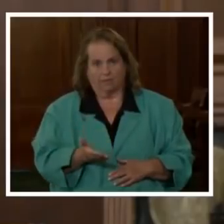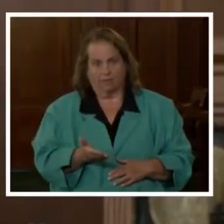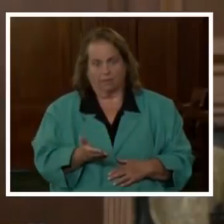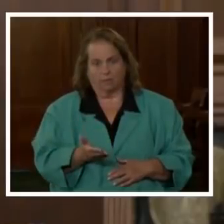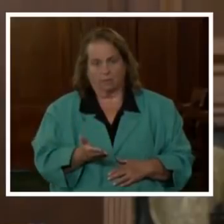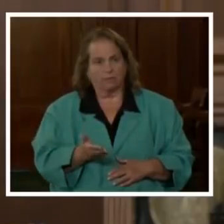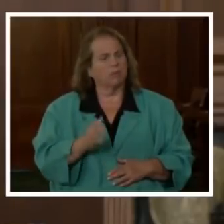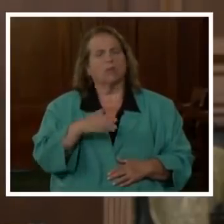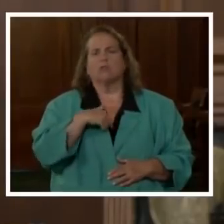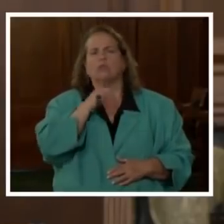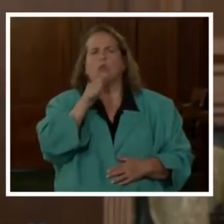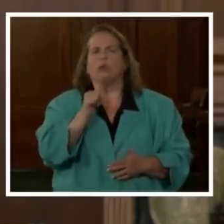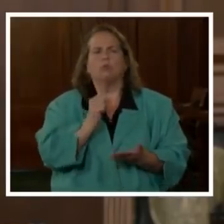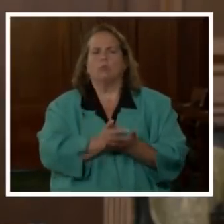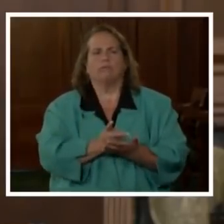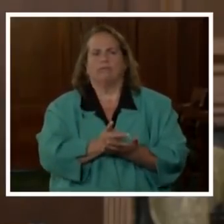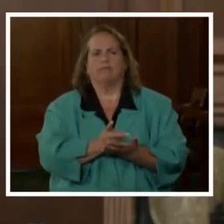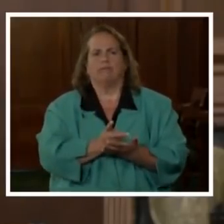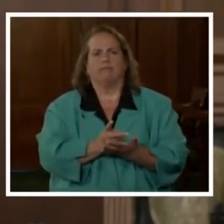I don't approve.